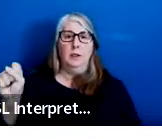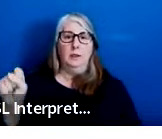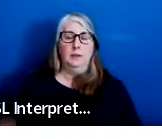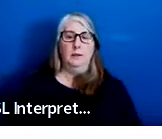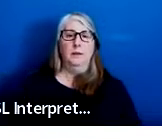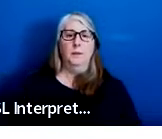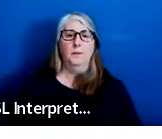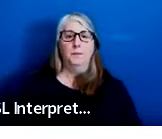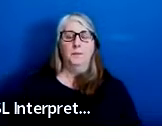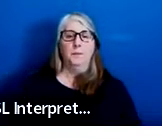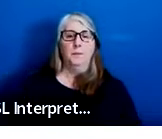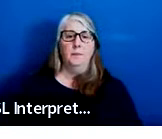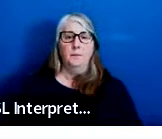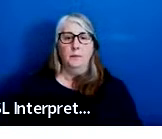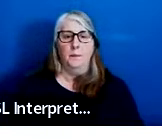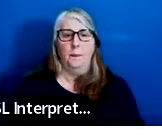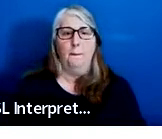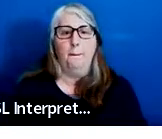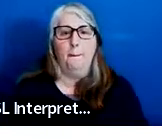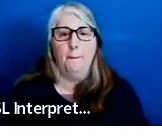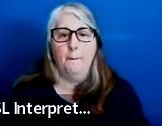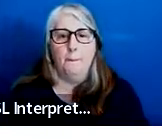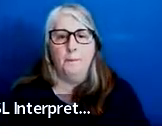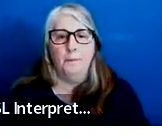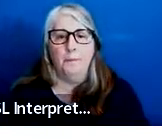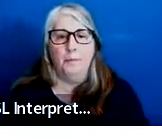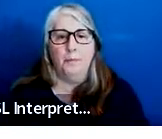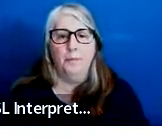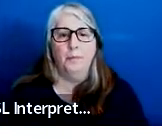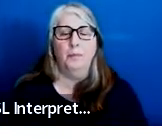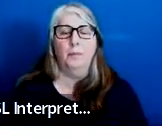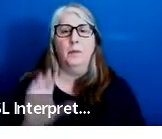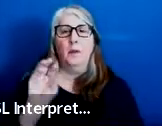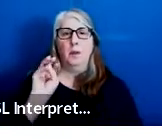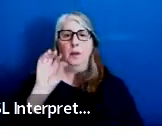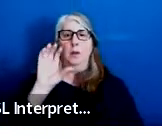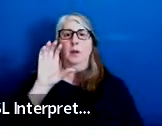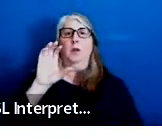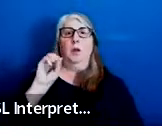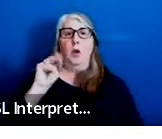The compost for purchase, is it treated with any organic products?